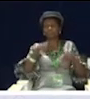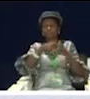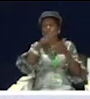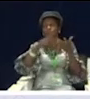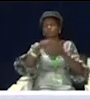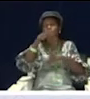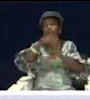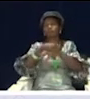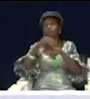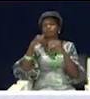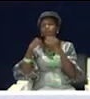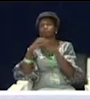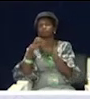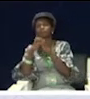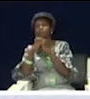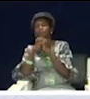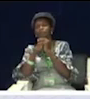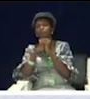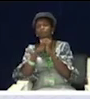tonight.